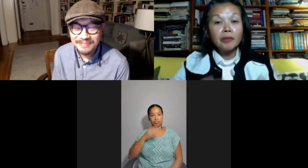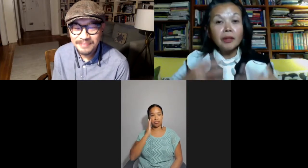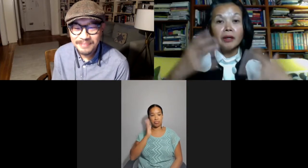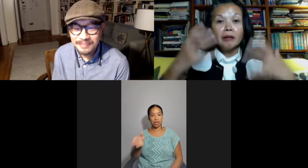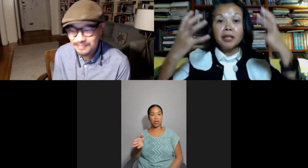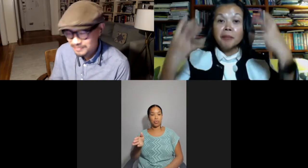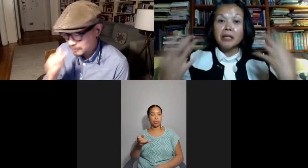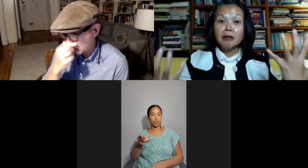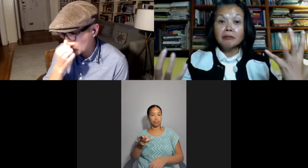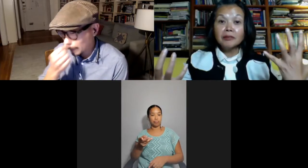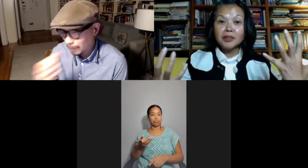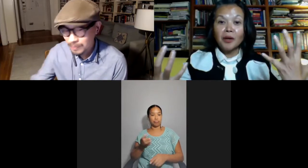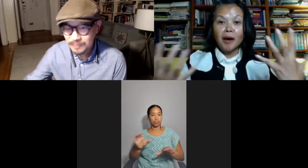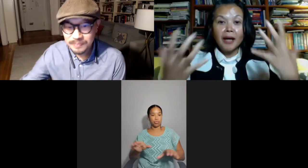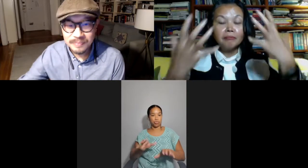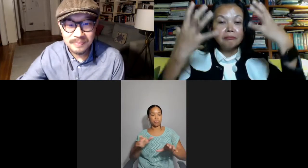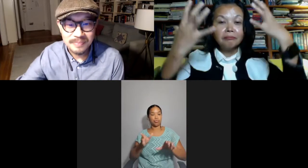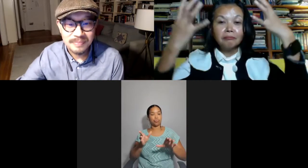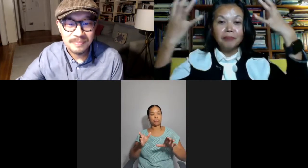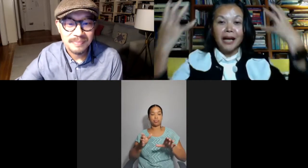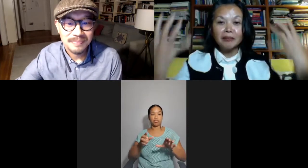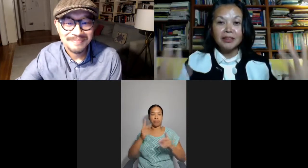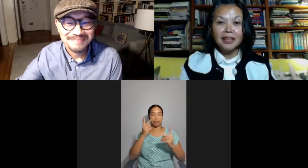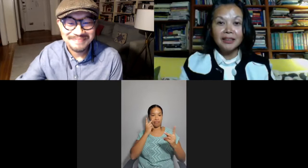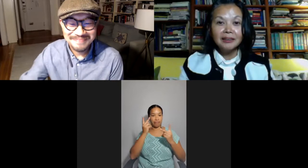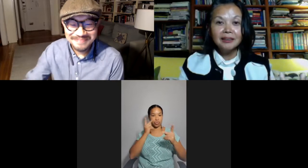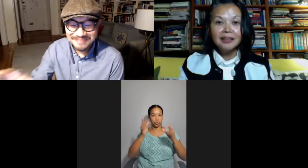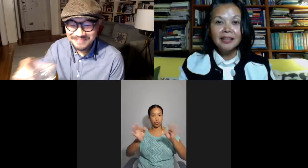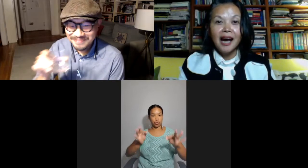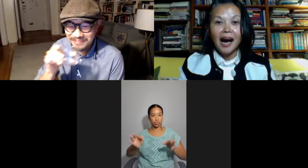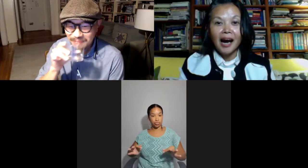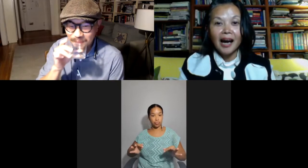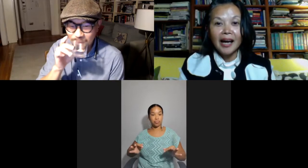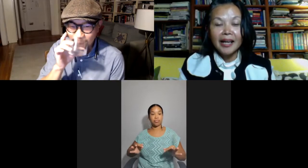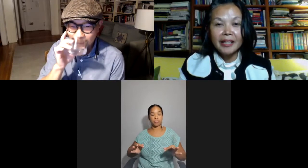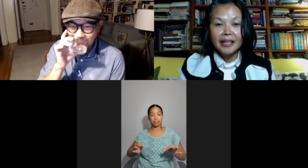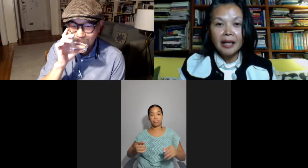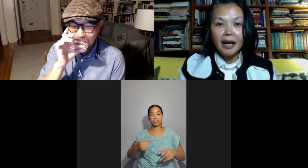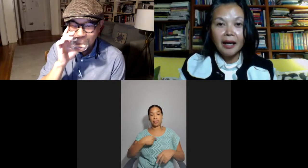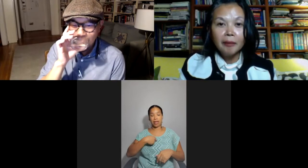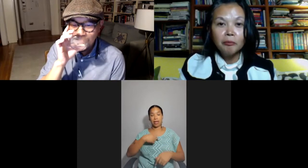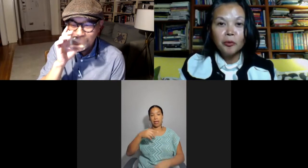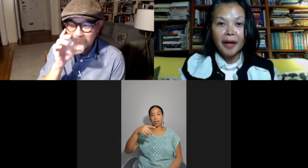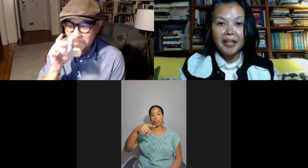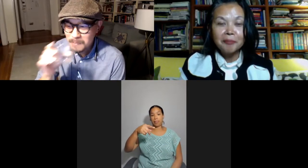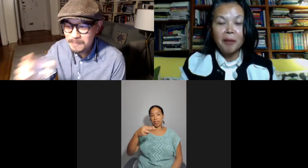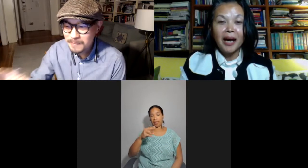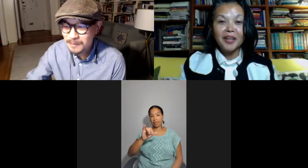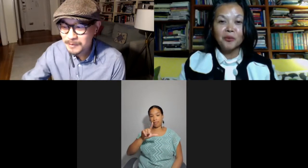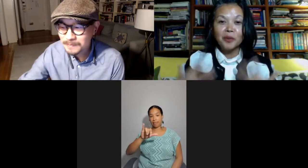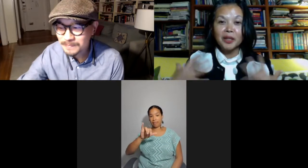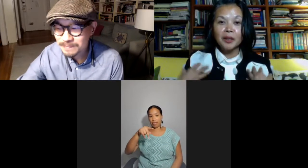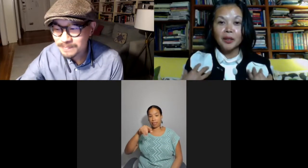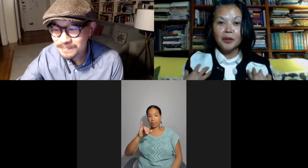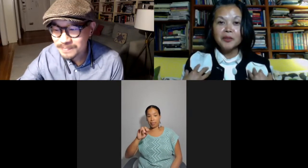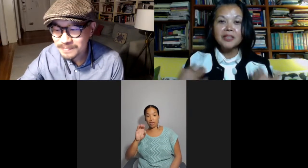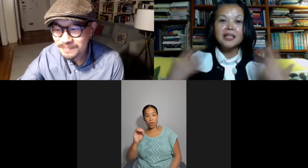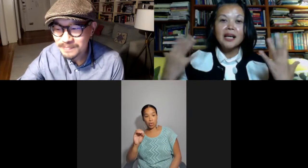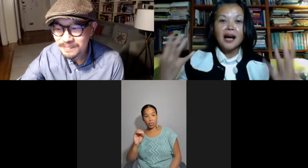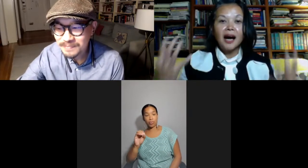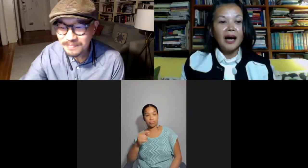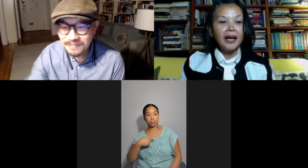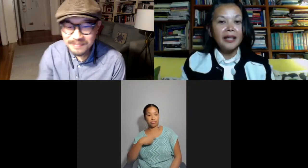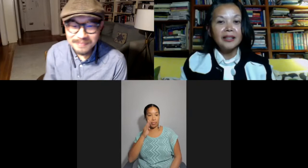am Filipino, so I'm brown skinned. I am wearing my work